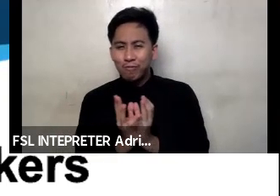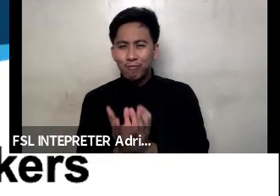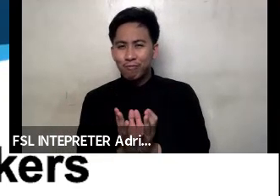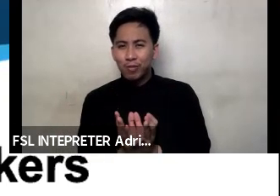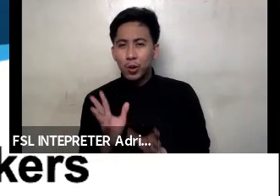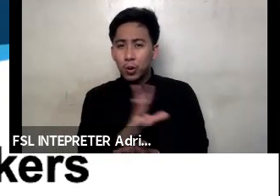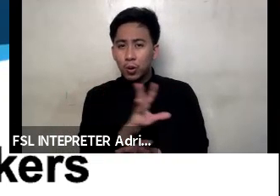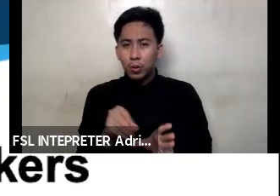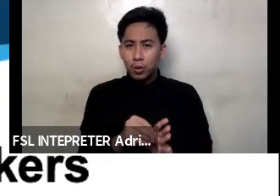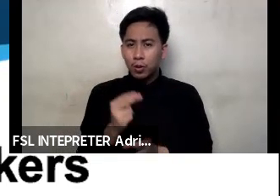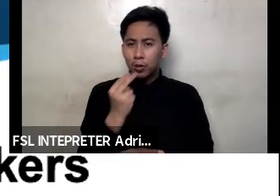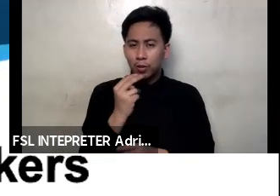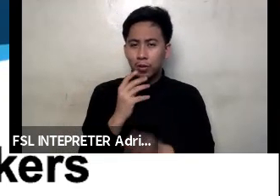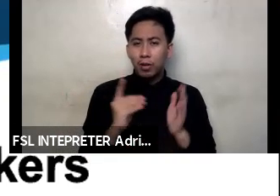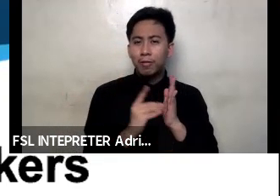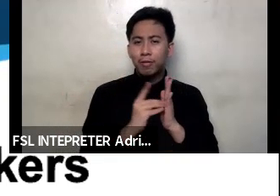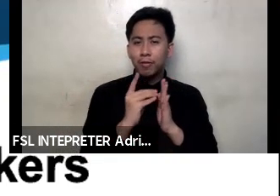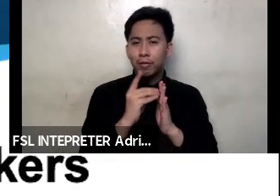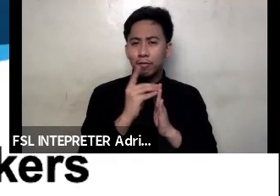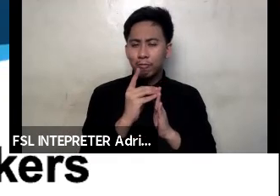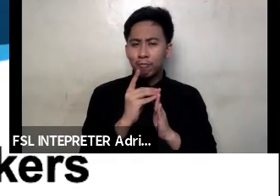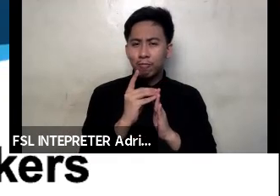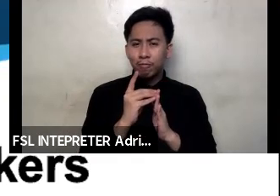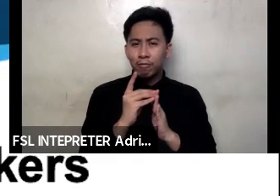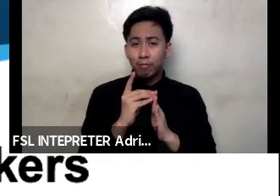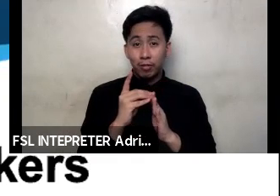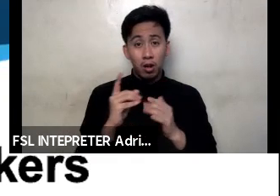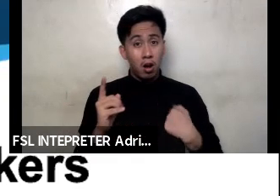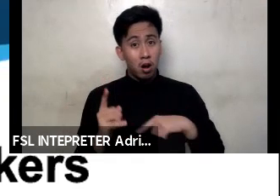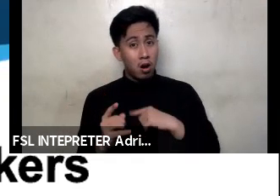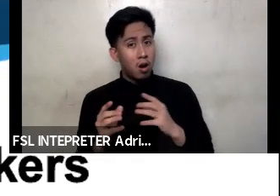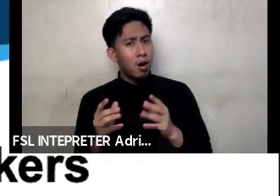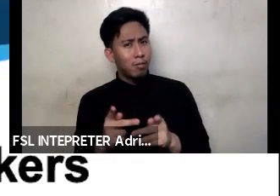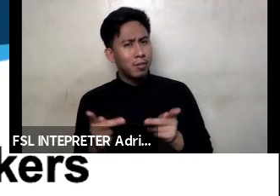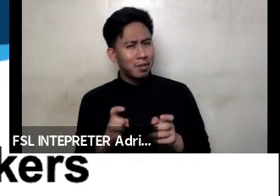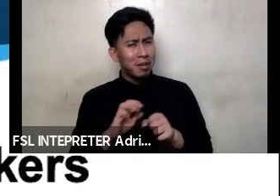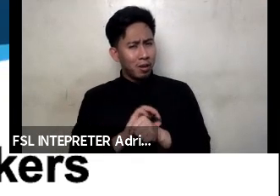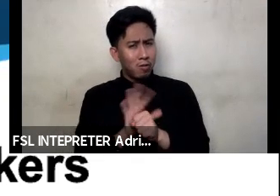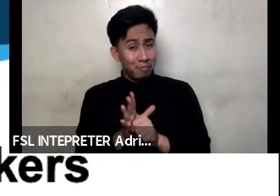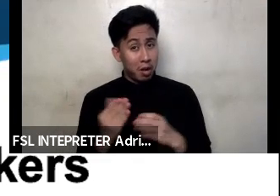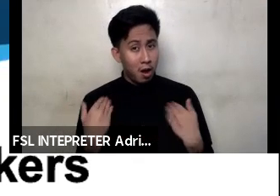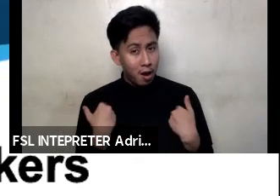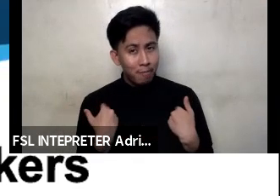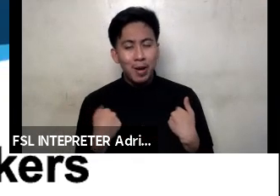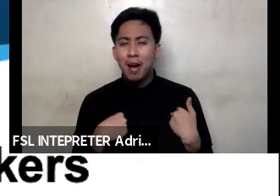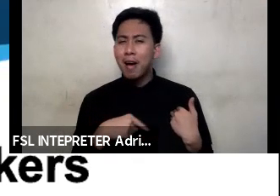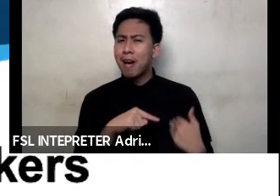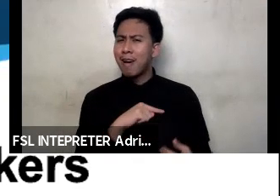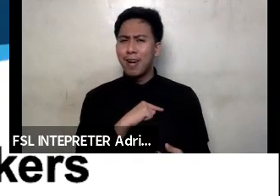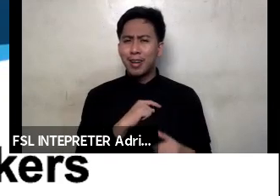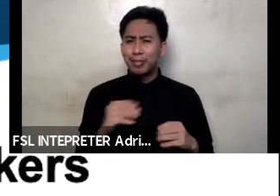engagement for nutrition development. Ang kagandahan ng sa aming munisipyo, kahit mayroong pandemic, hindi namin hinto ang